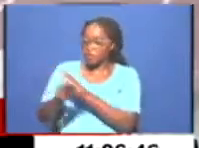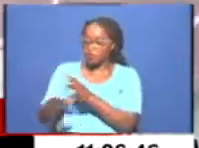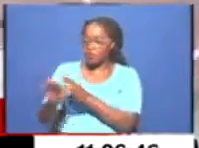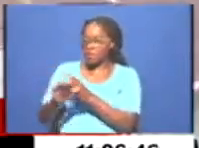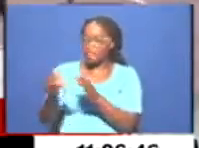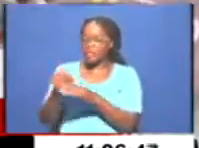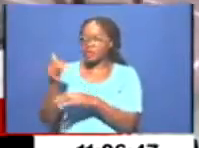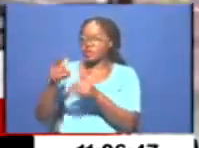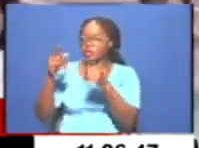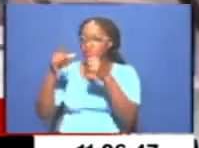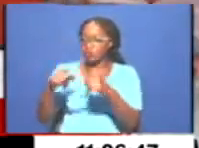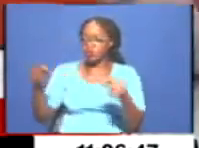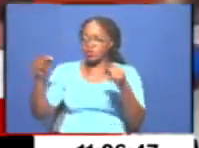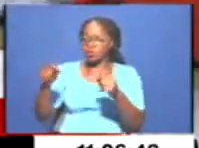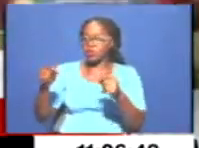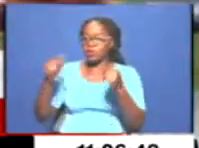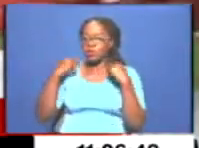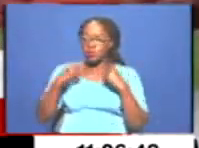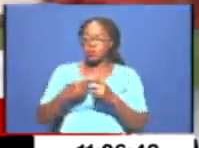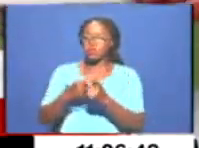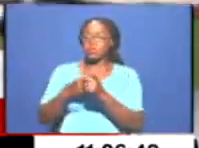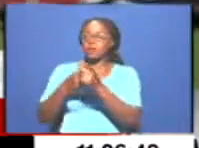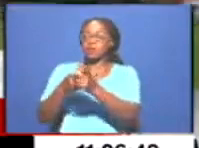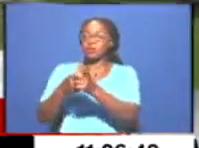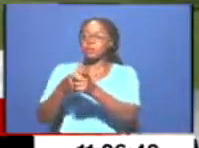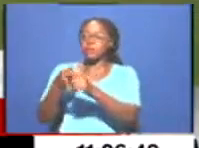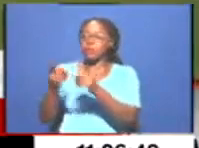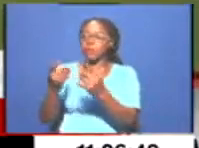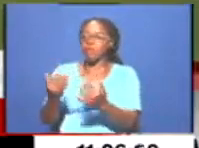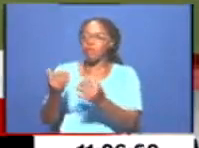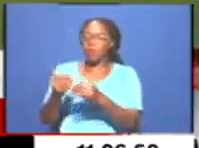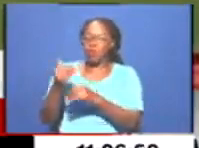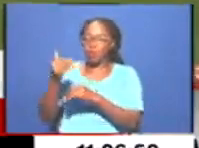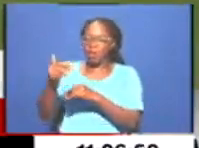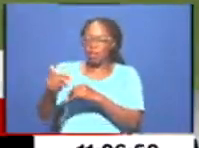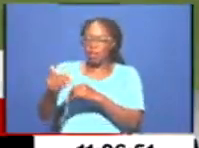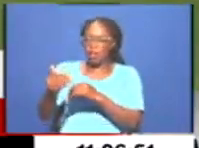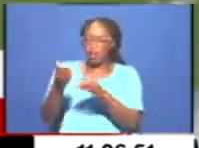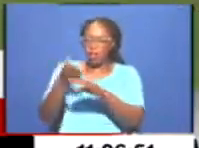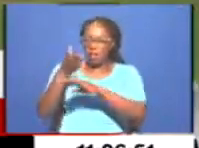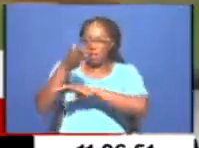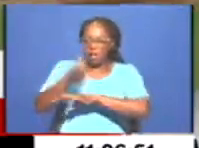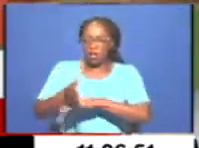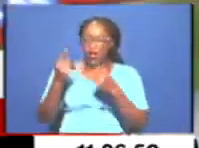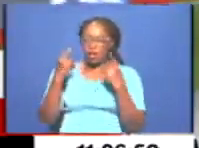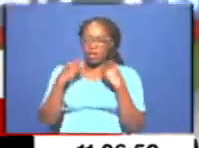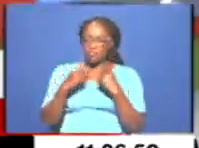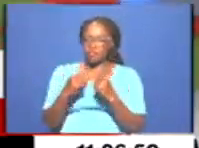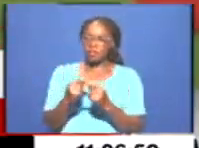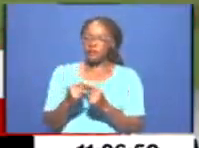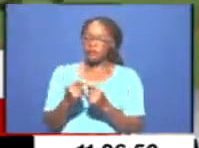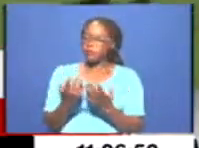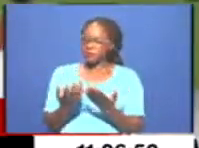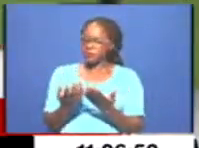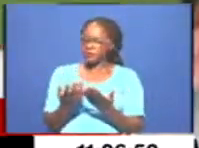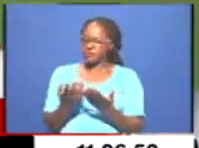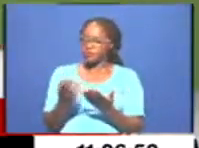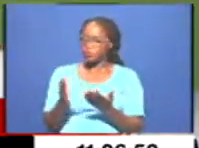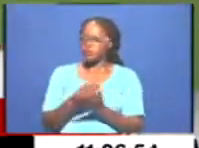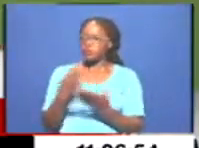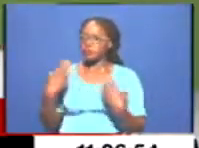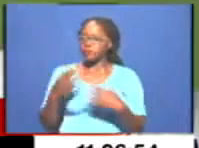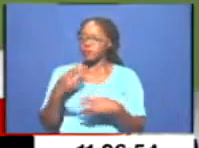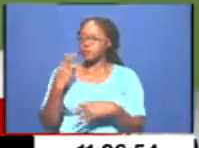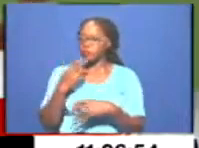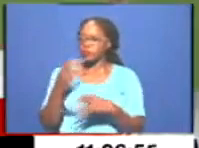Tokyo, where we gave the medalist awards. But now, going forward, we'll be going beyond the medals. Who are some of the people? There are coaches who have